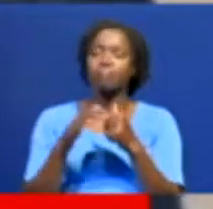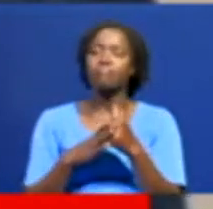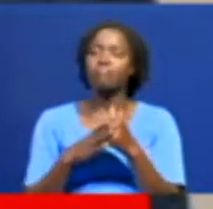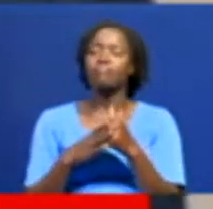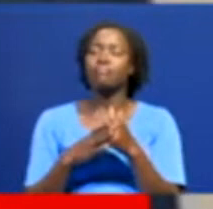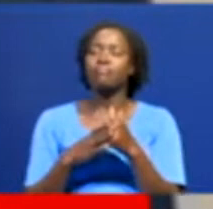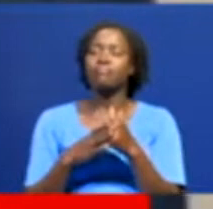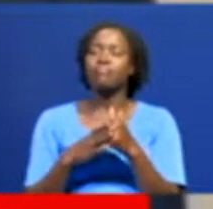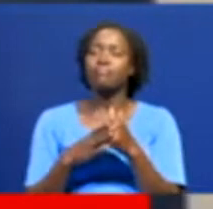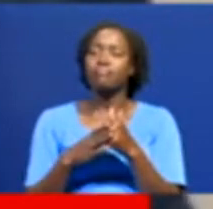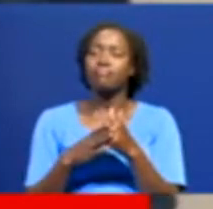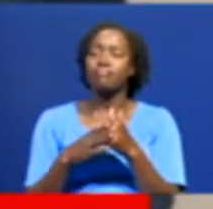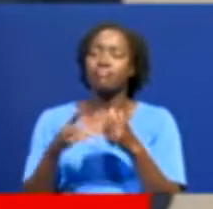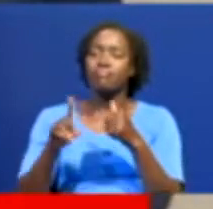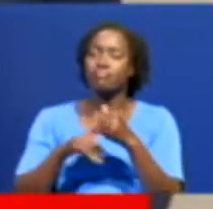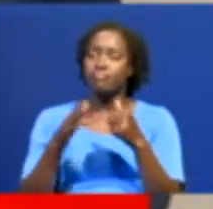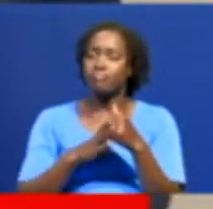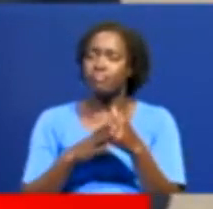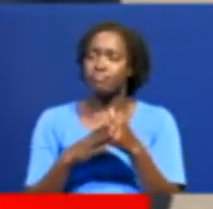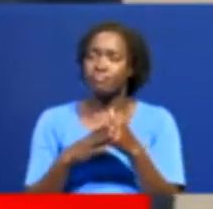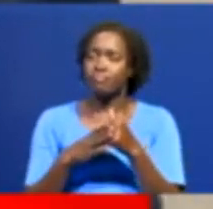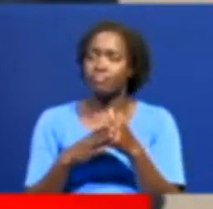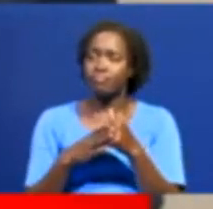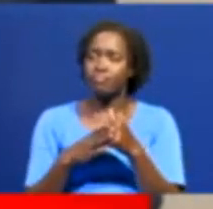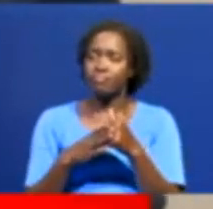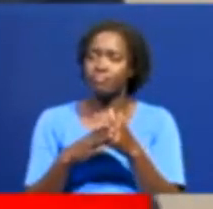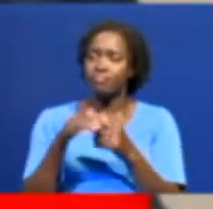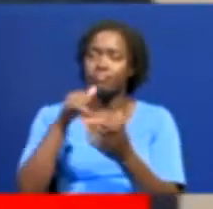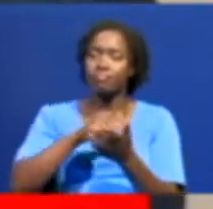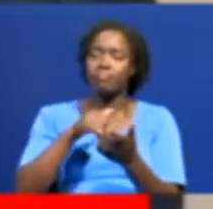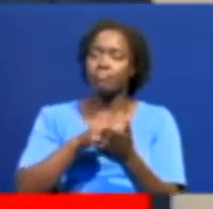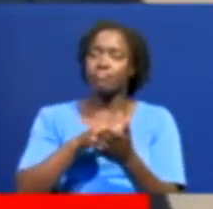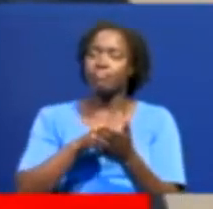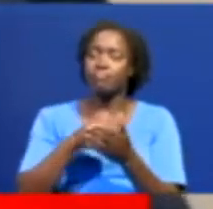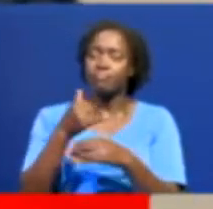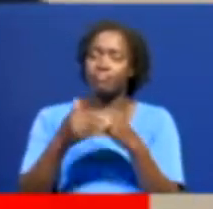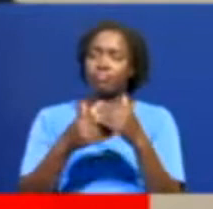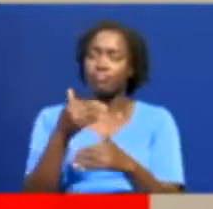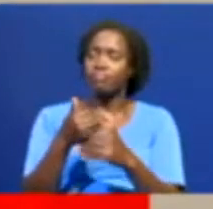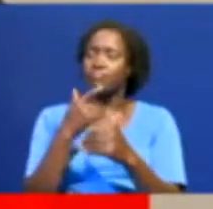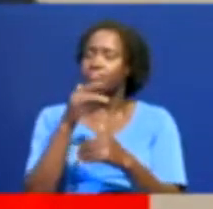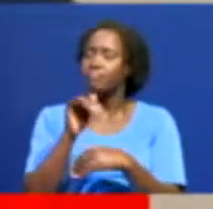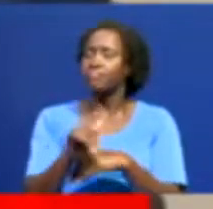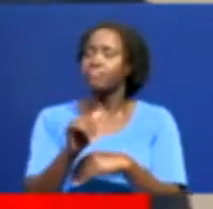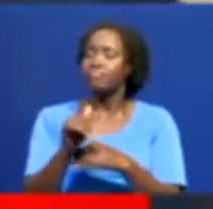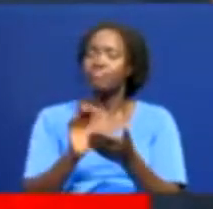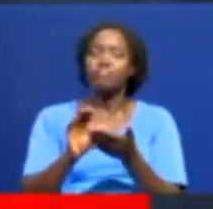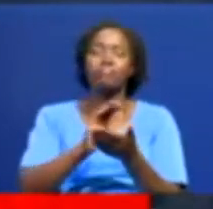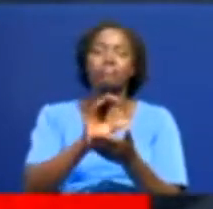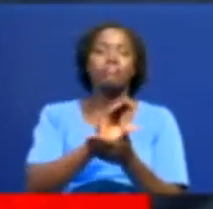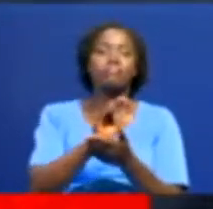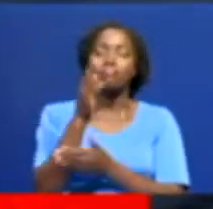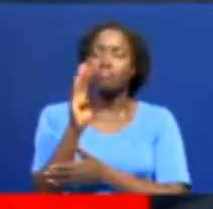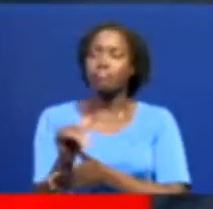69, we ring-fenced 69 components, building components that will be supplied by